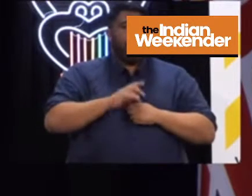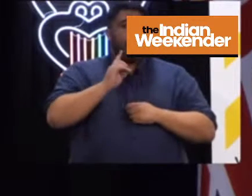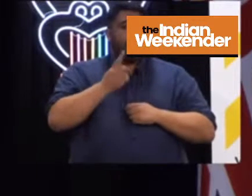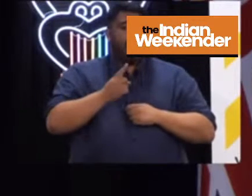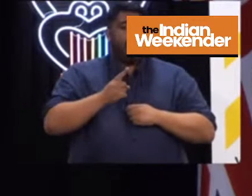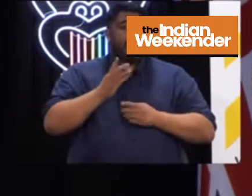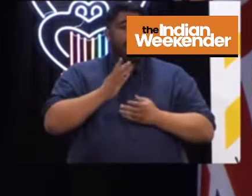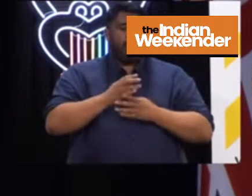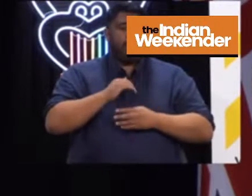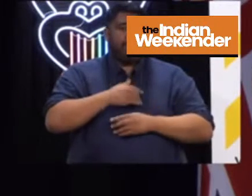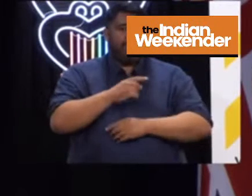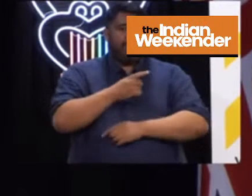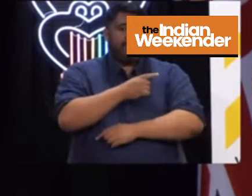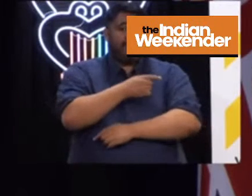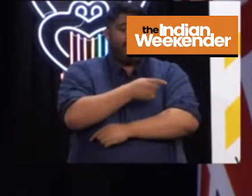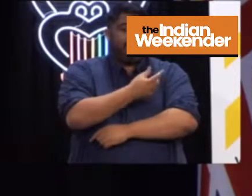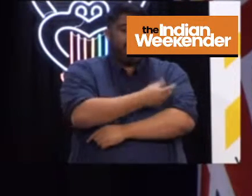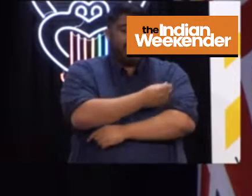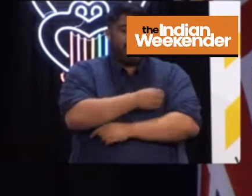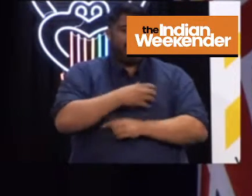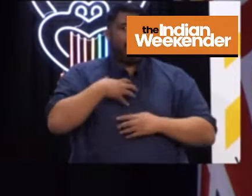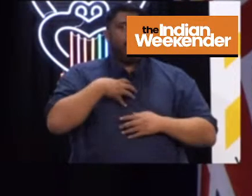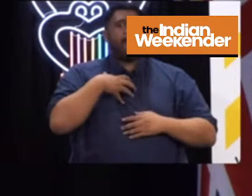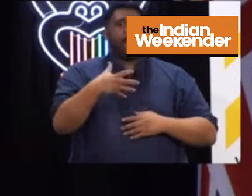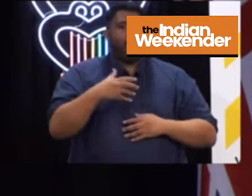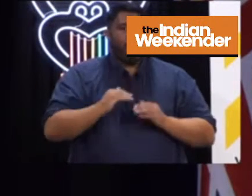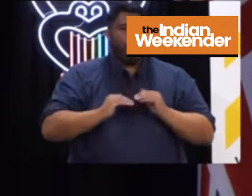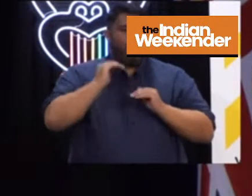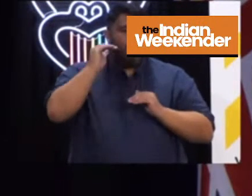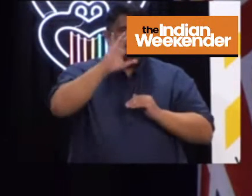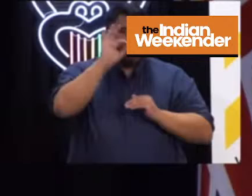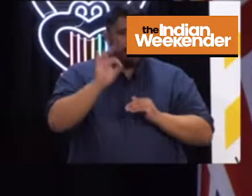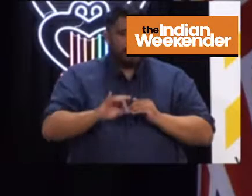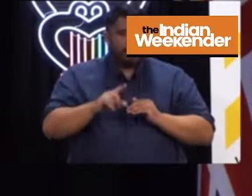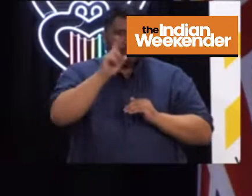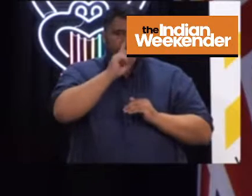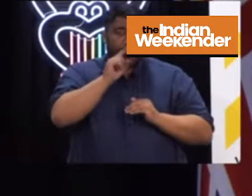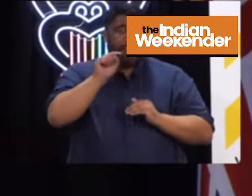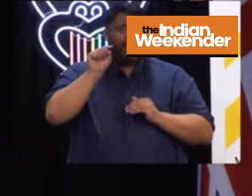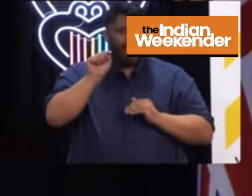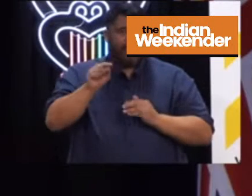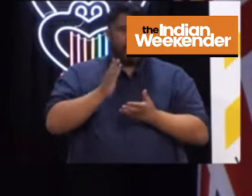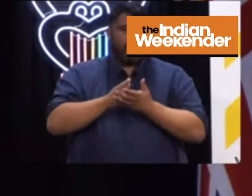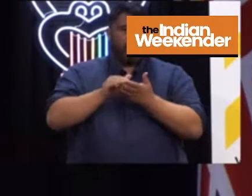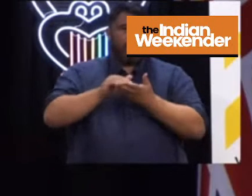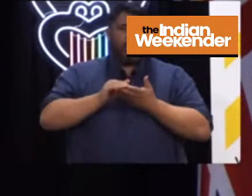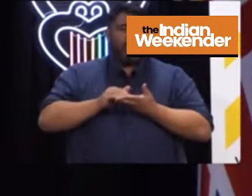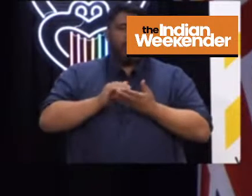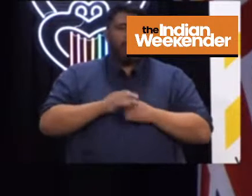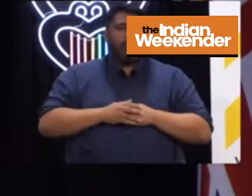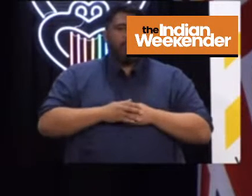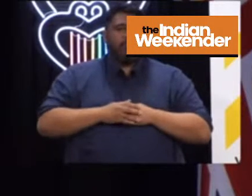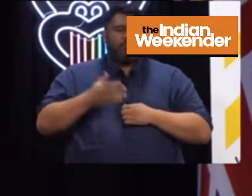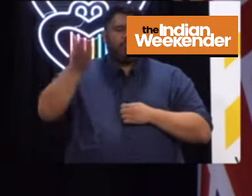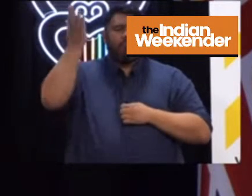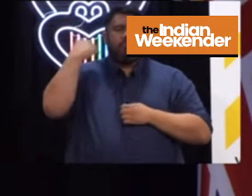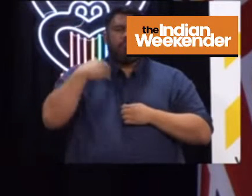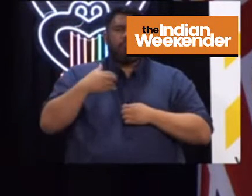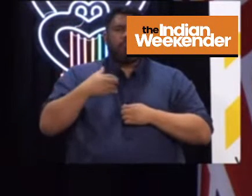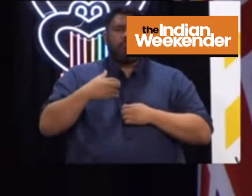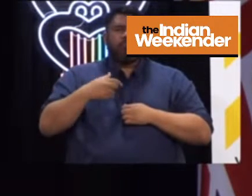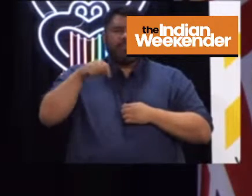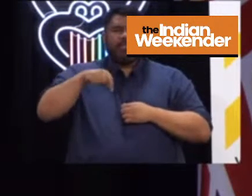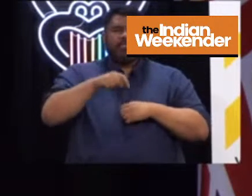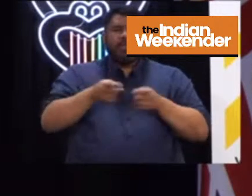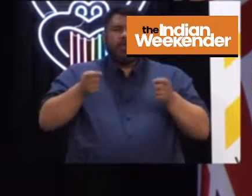higher rate. Yeah. It's very, very important we do so. And just to sort of, from this outbreak, the latest data I had a look at just before I came